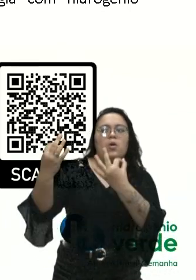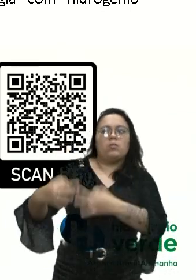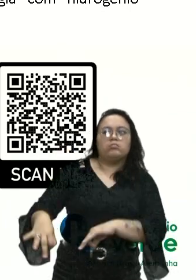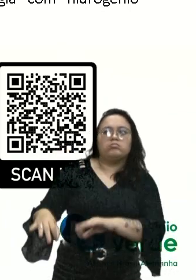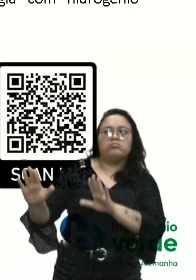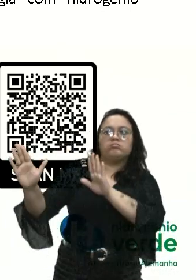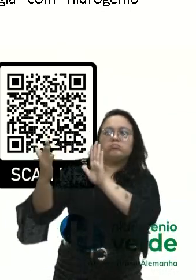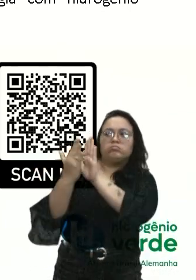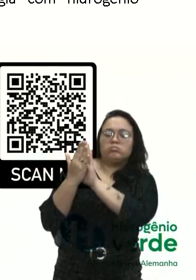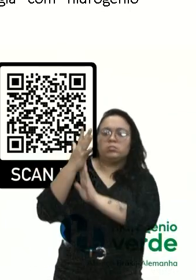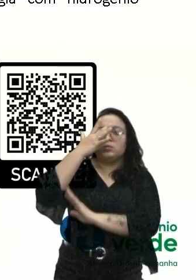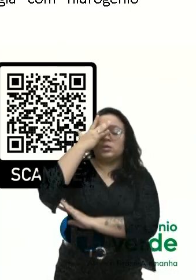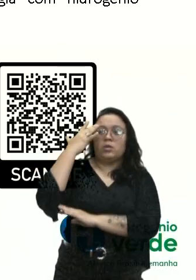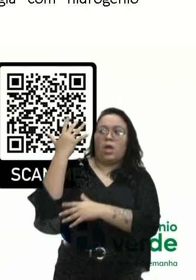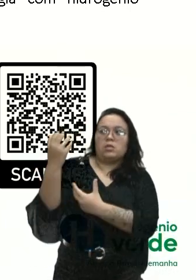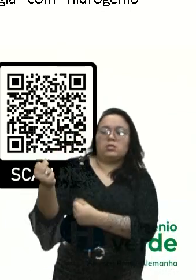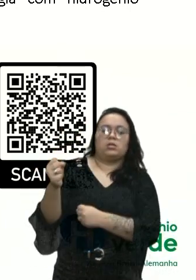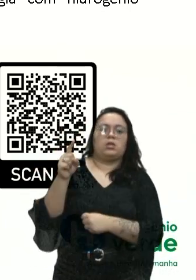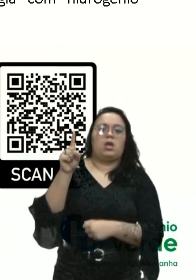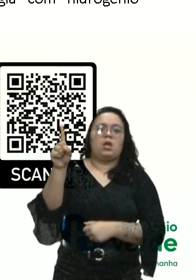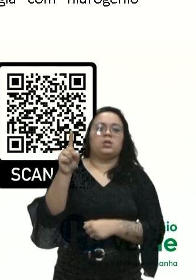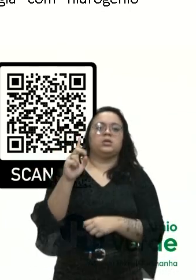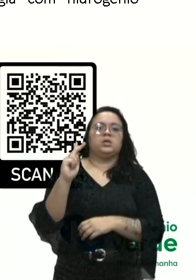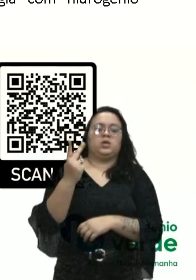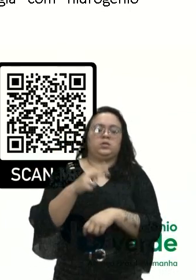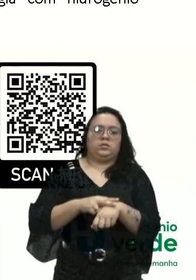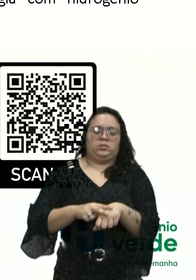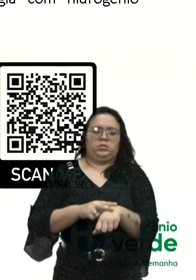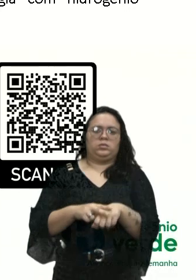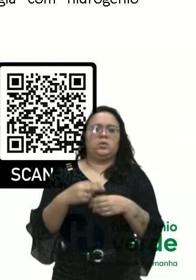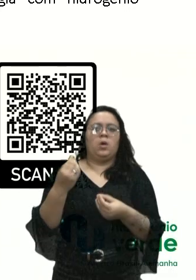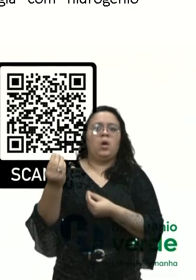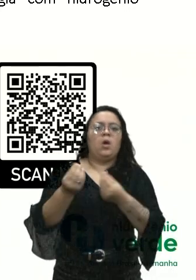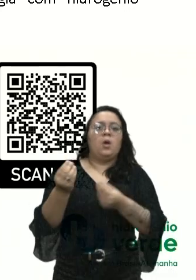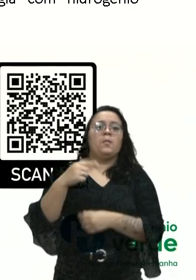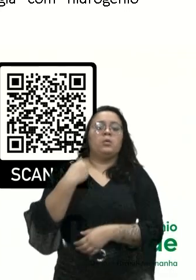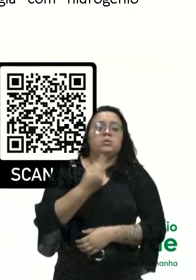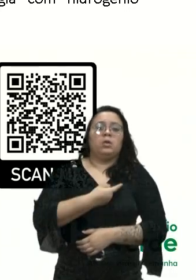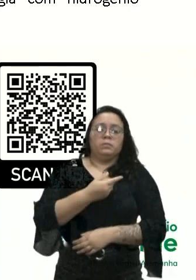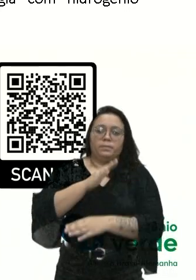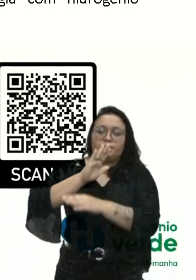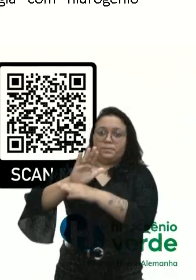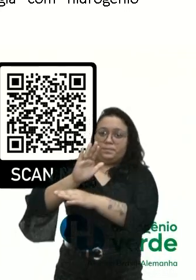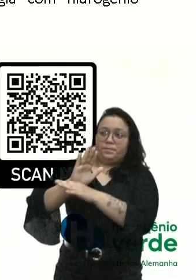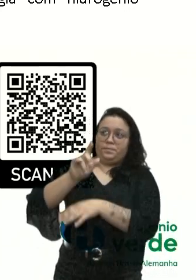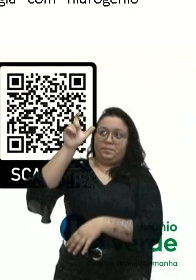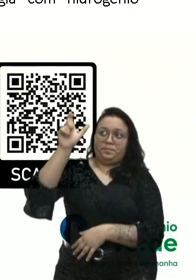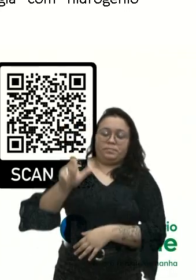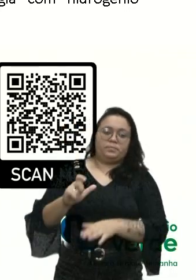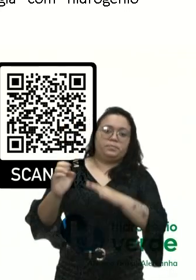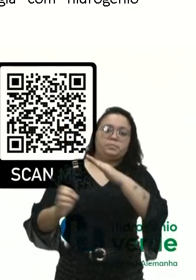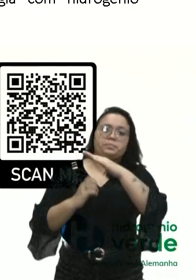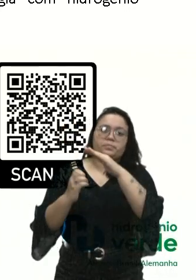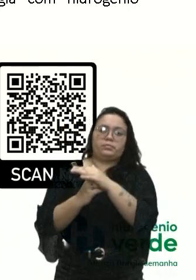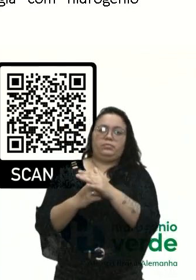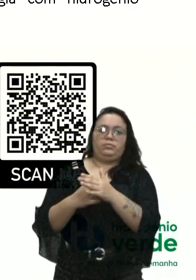no uso de hidrogênio verde? Como nós podemos ajudar as empresas how we can help companies to do this, como popularizar o and how